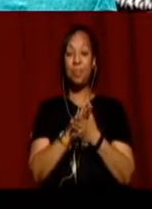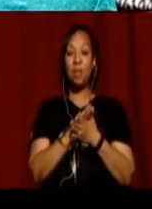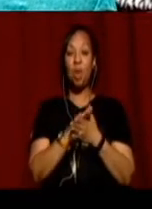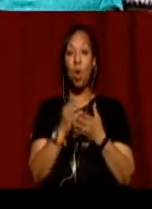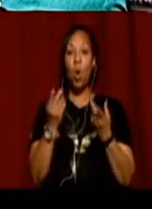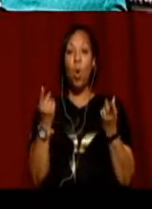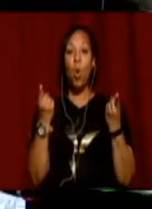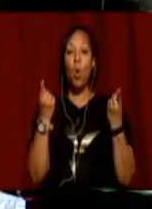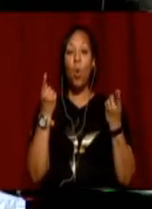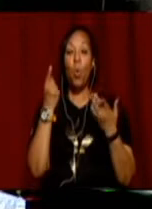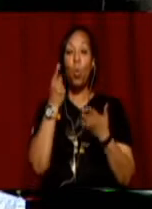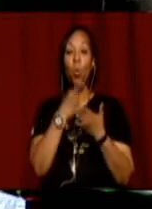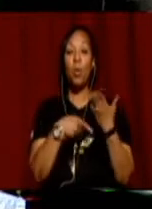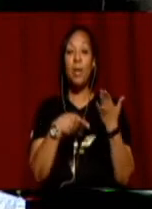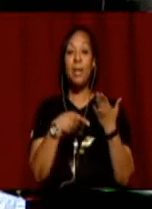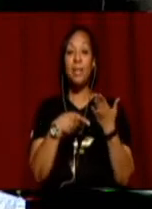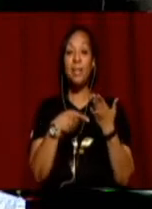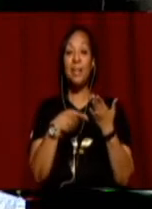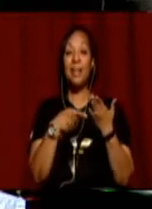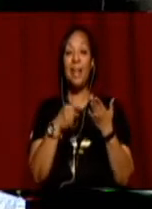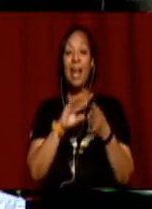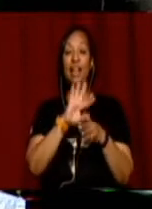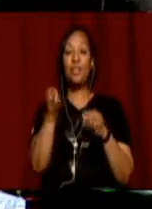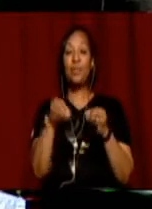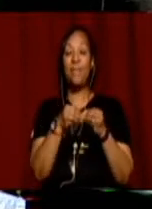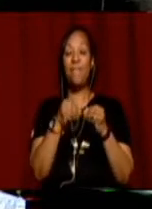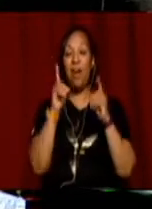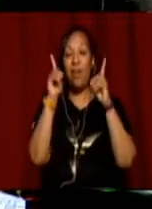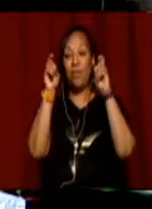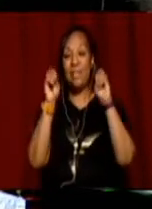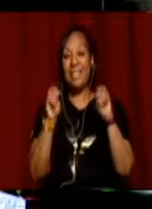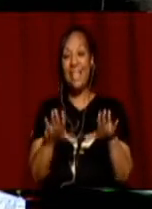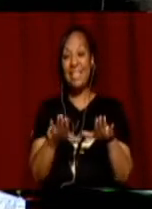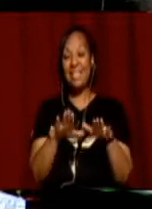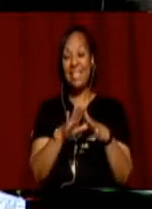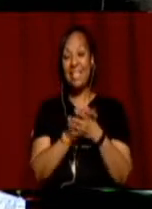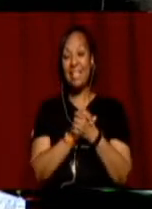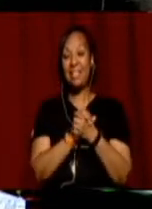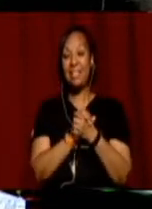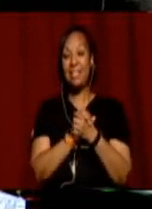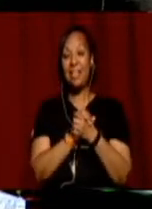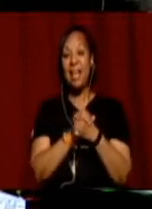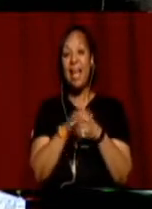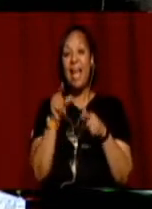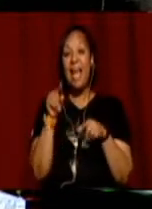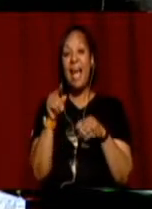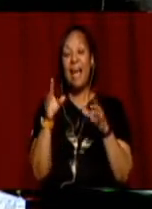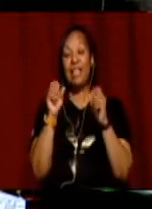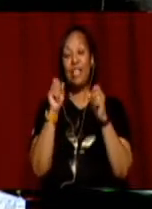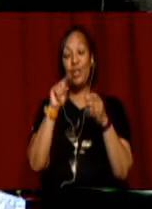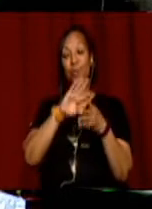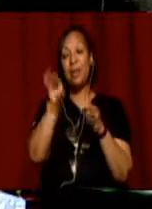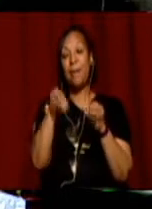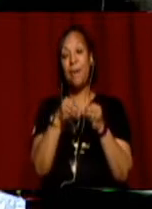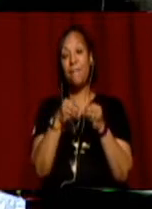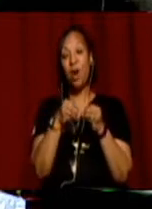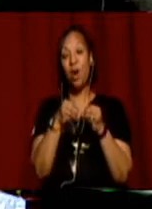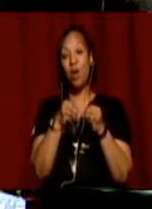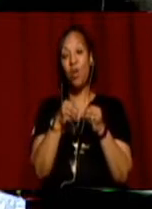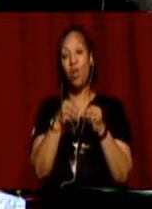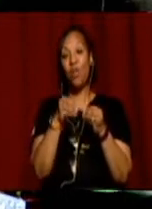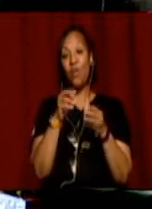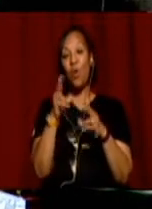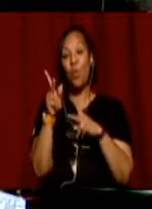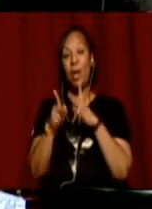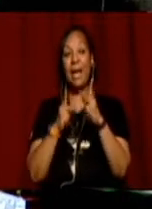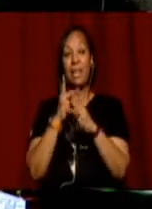What got you into testing? How did your company, Agile, how did you guys get into testing? What kind of testing